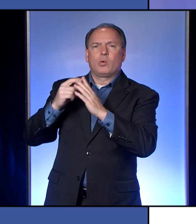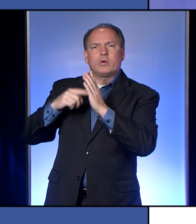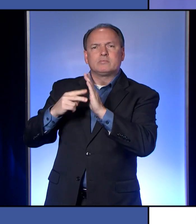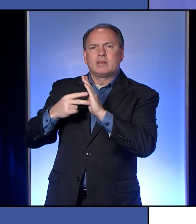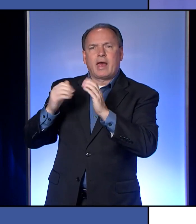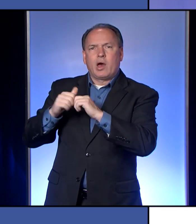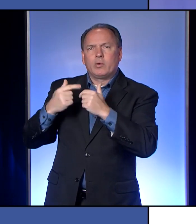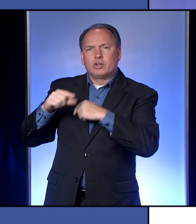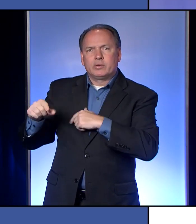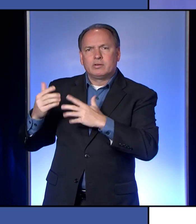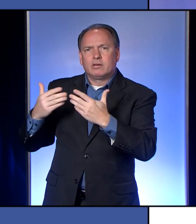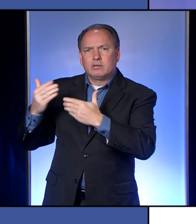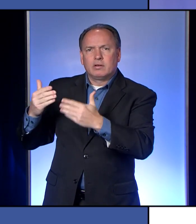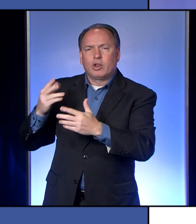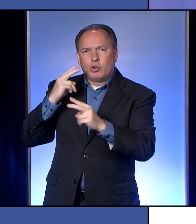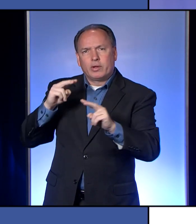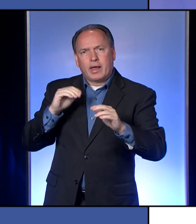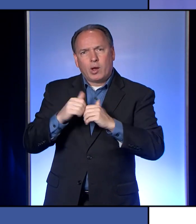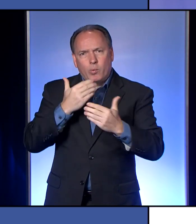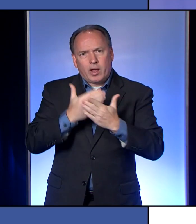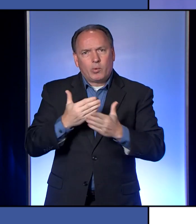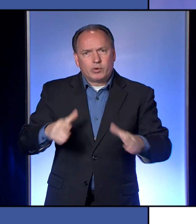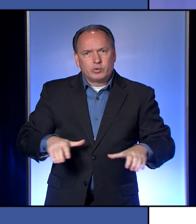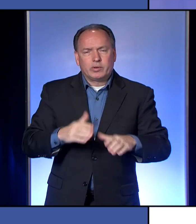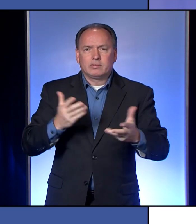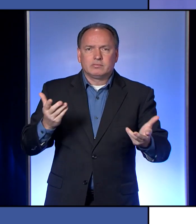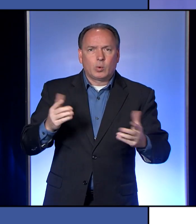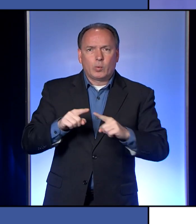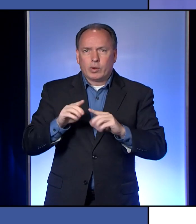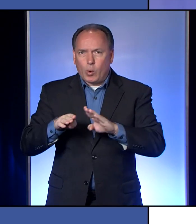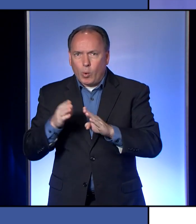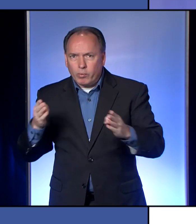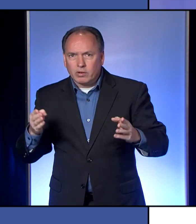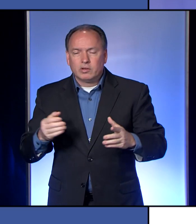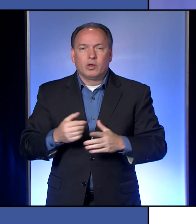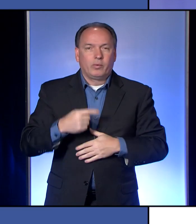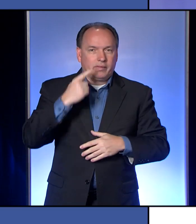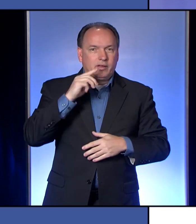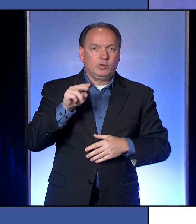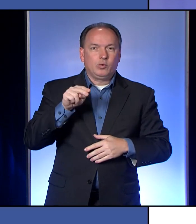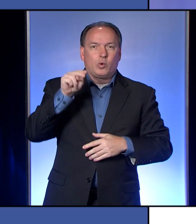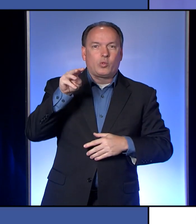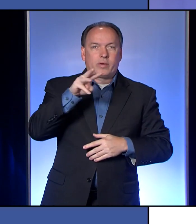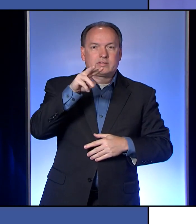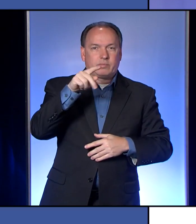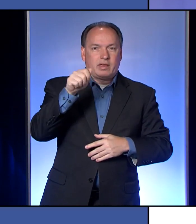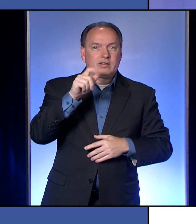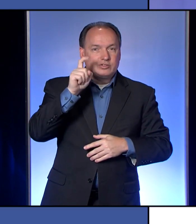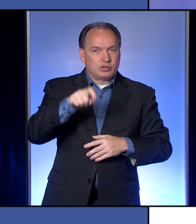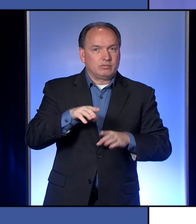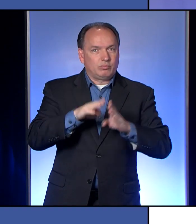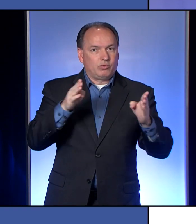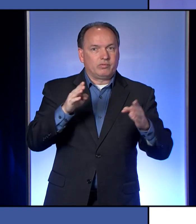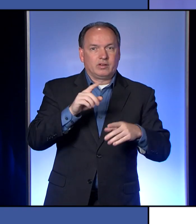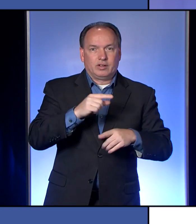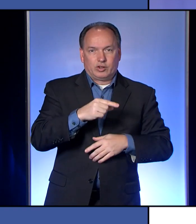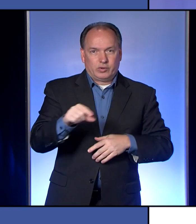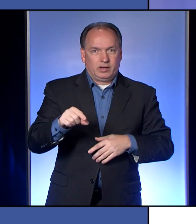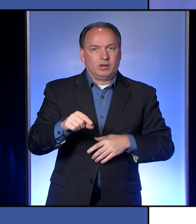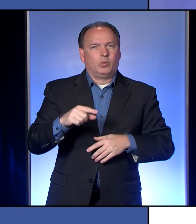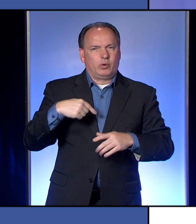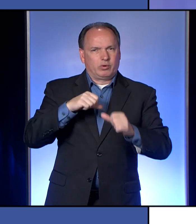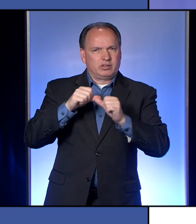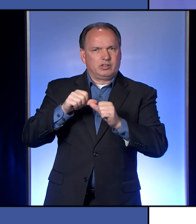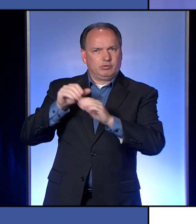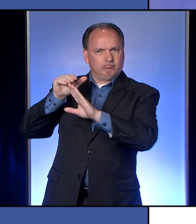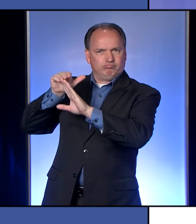we get to green? Look at how well we're doing. And we think Northwest Pennsylvania should move to green. And we'll continue to talk about